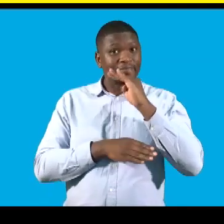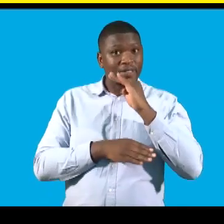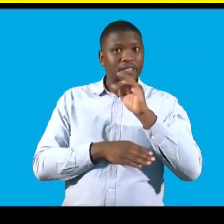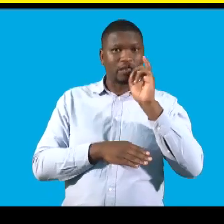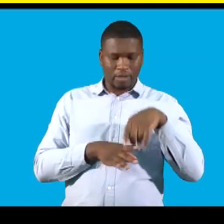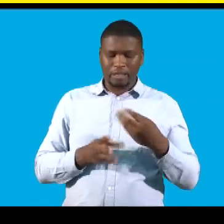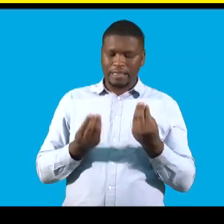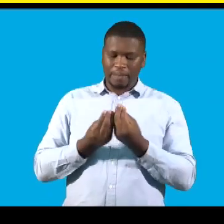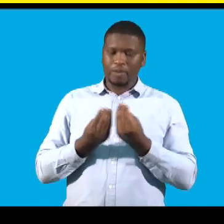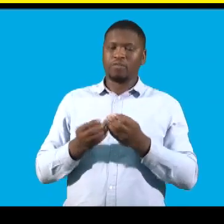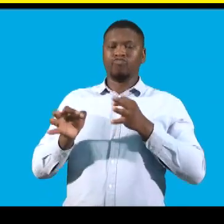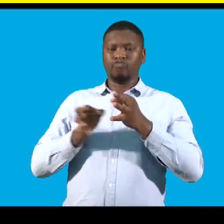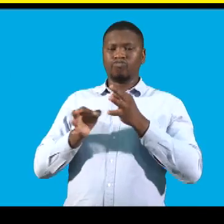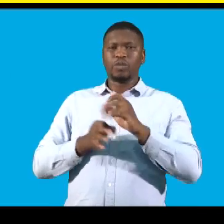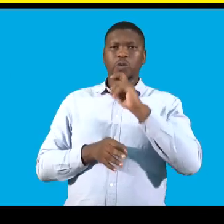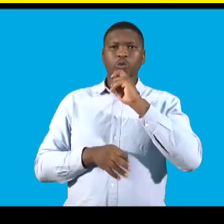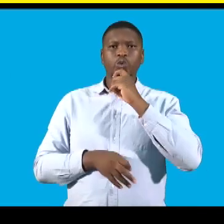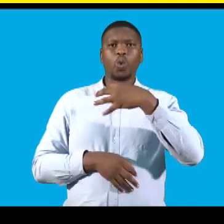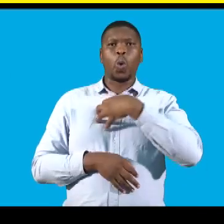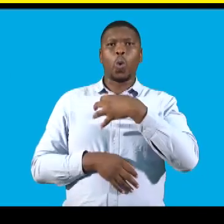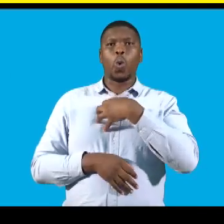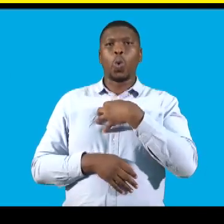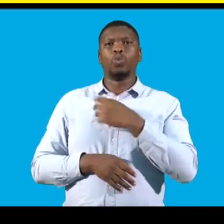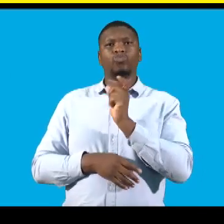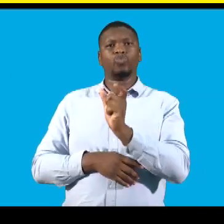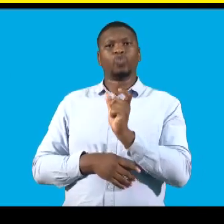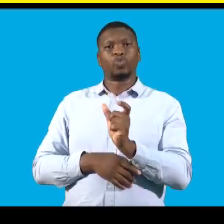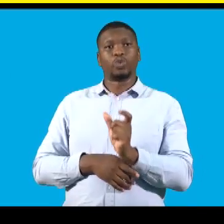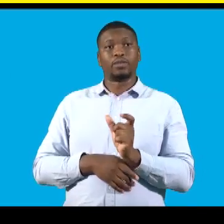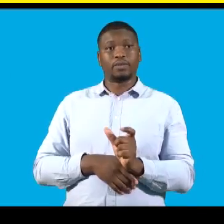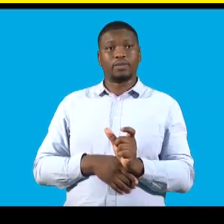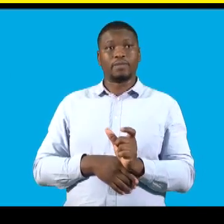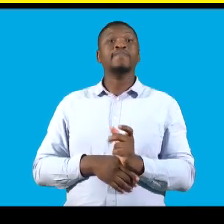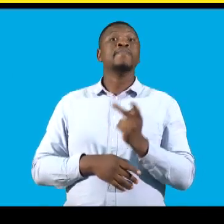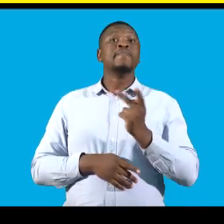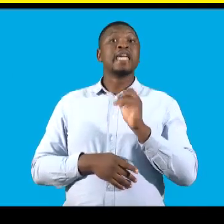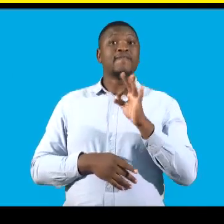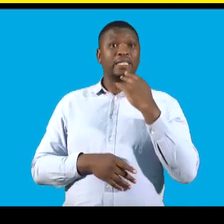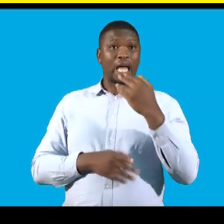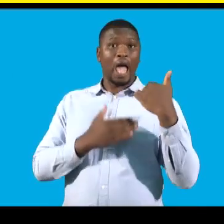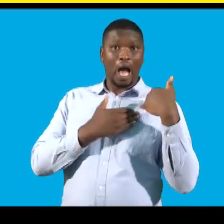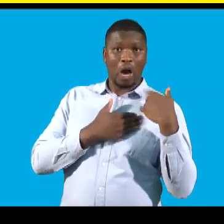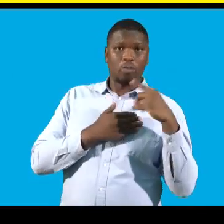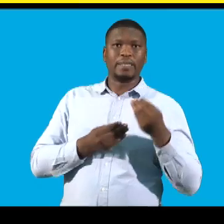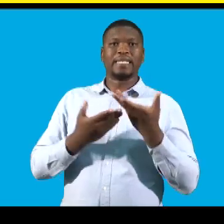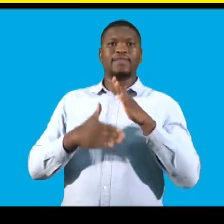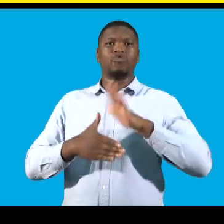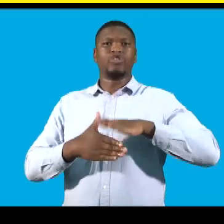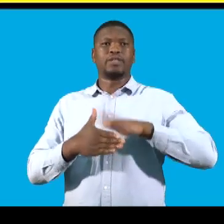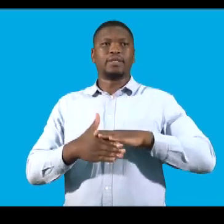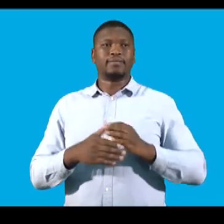means to state something in your own words, whereas account for means to give a reason.